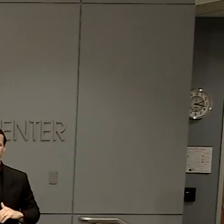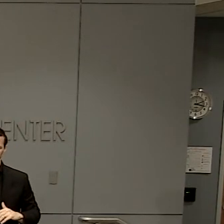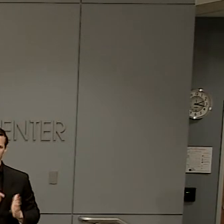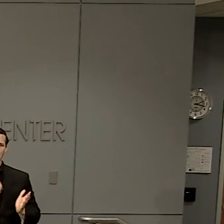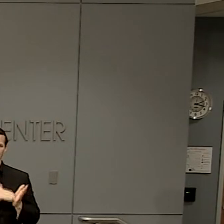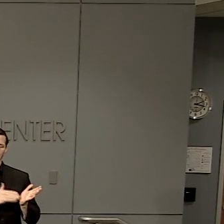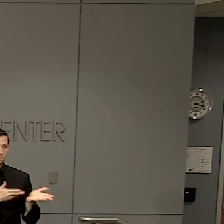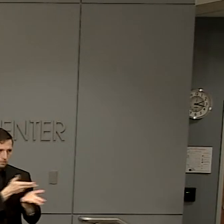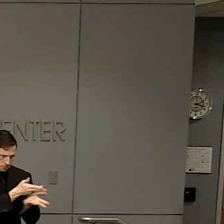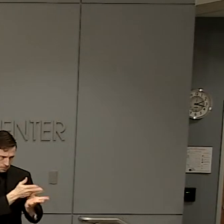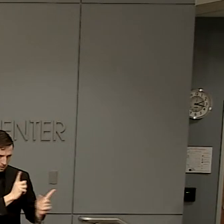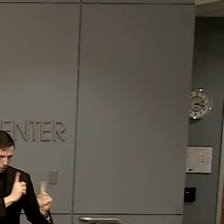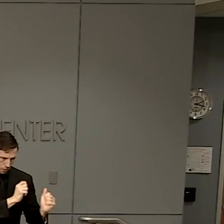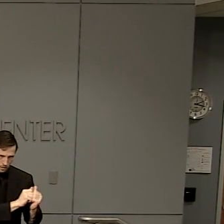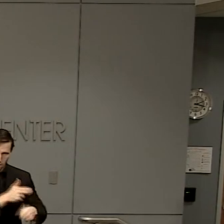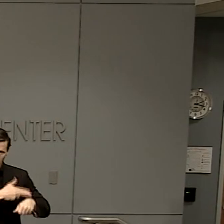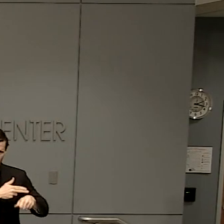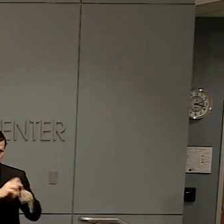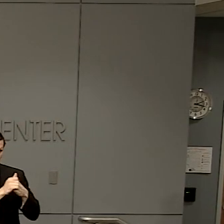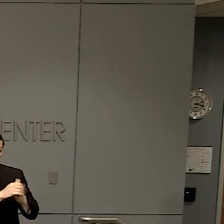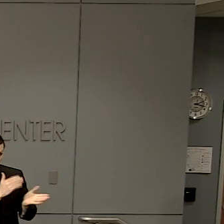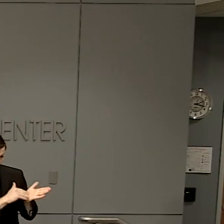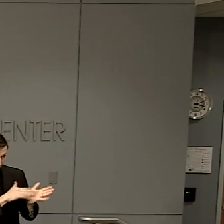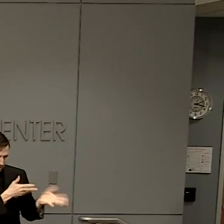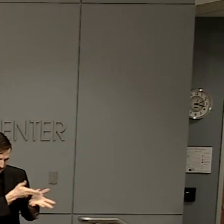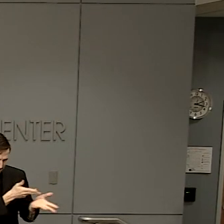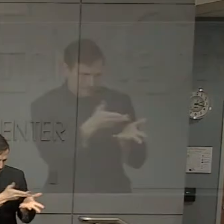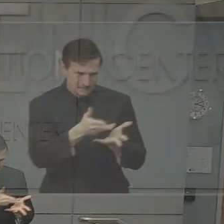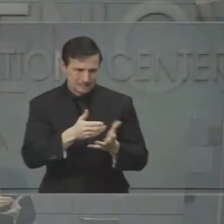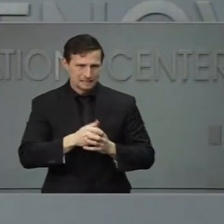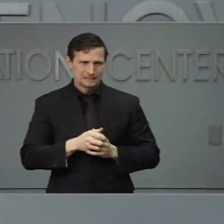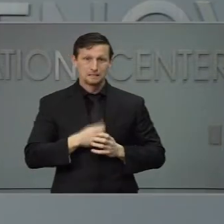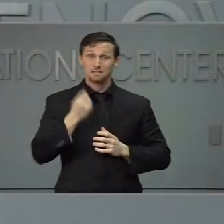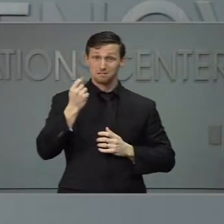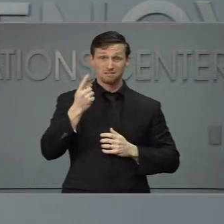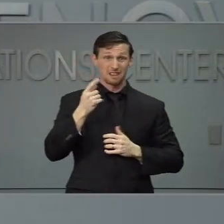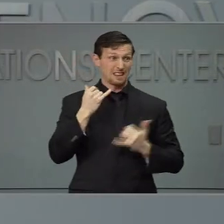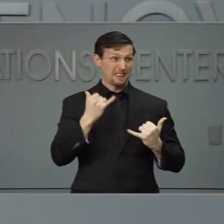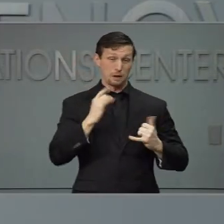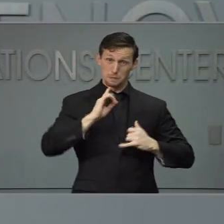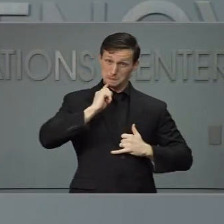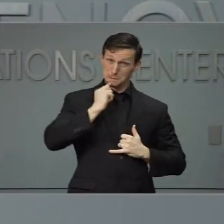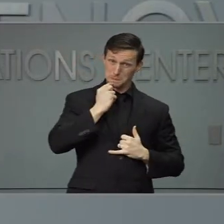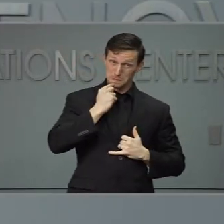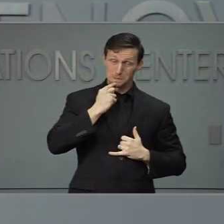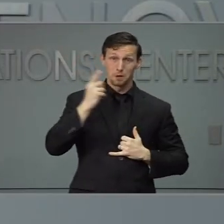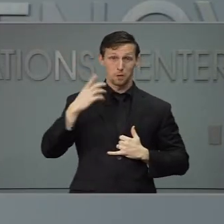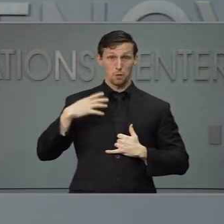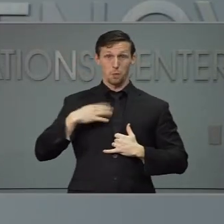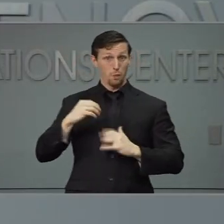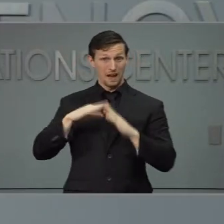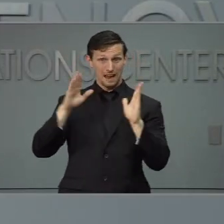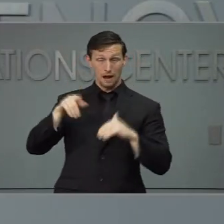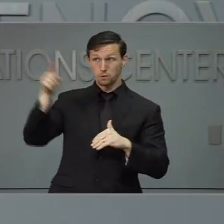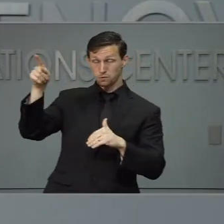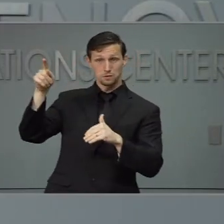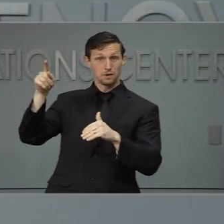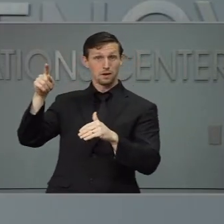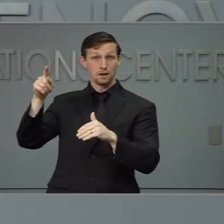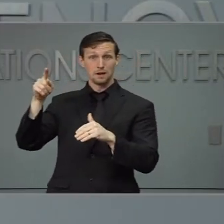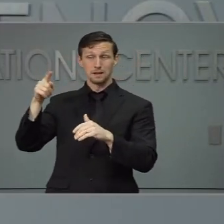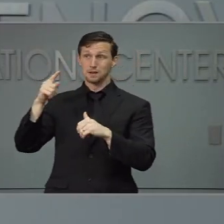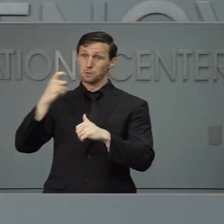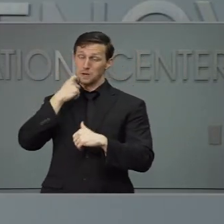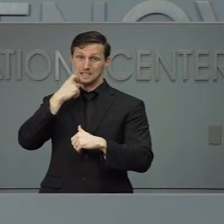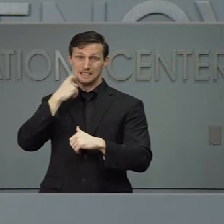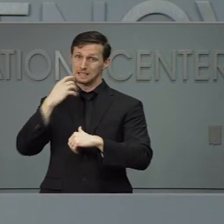The spread is so critical that the White House Coronavirus Task Force has issued stark warnings to North Carolina this week.